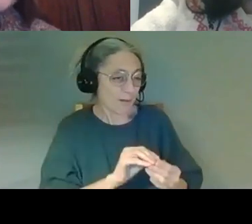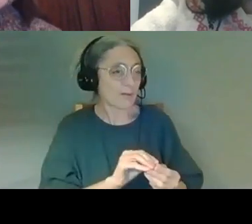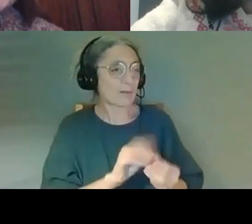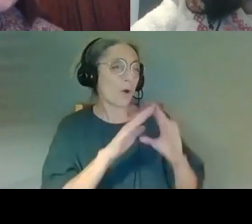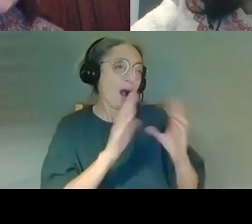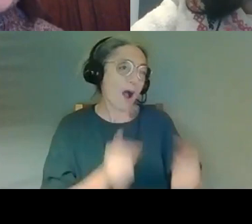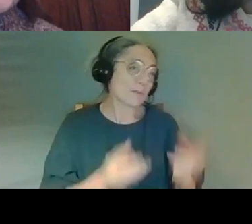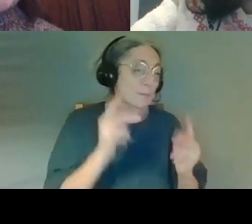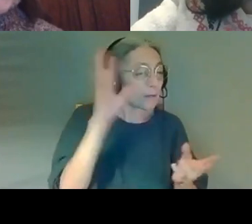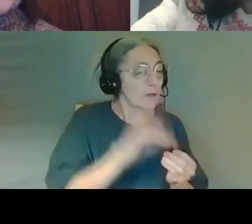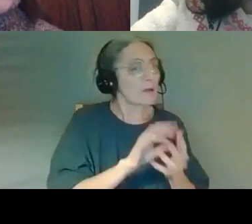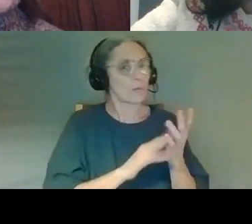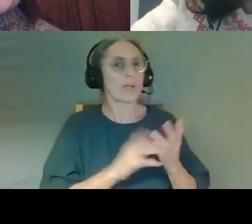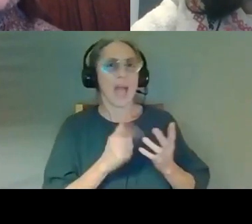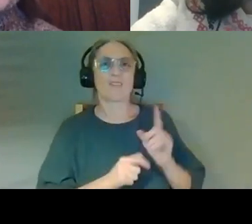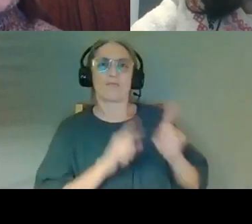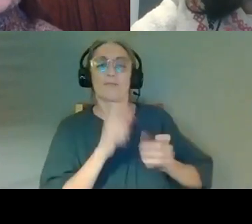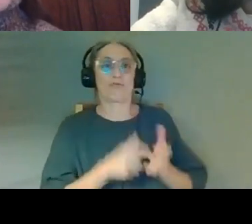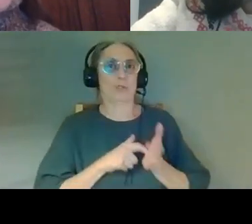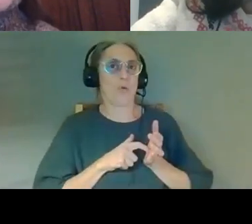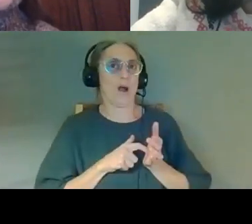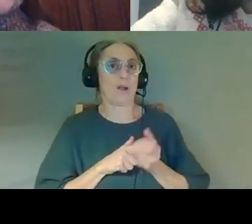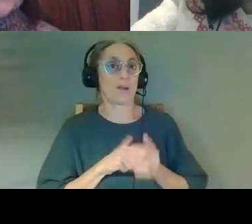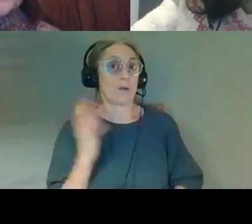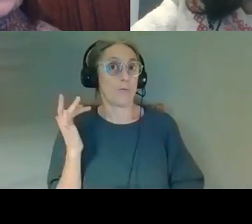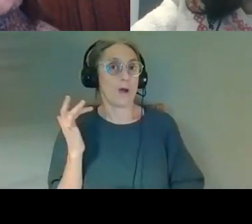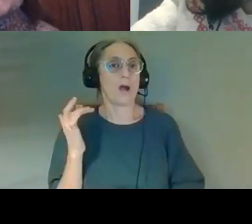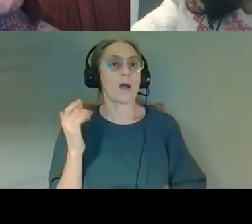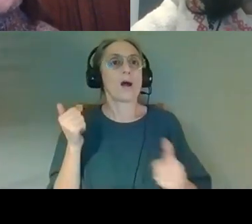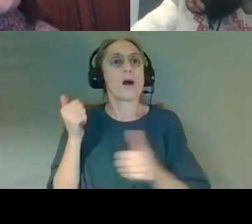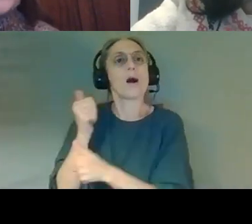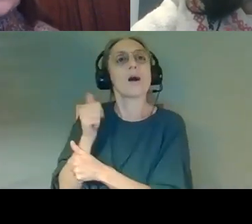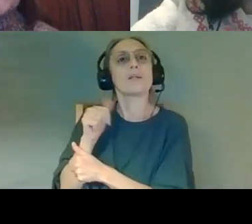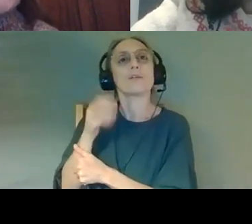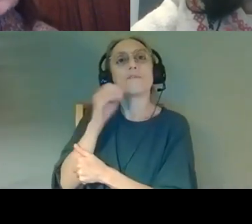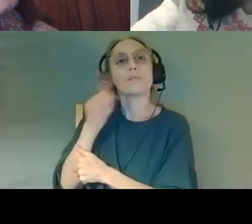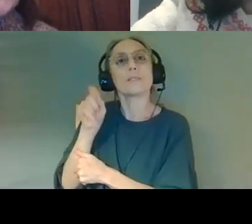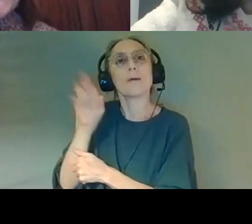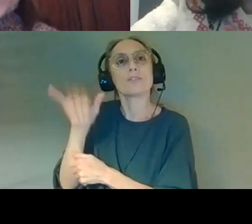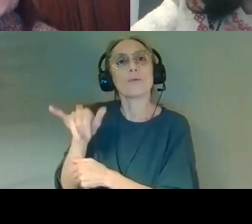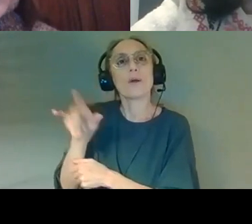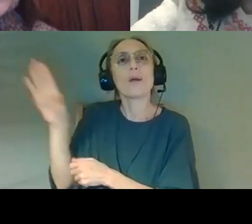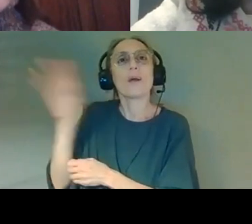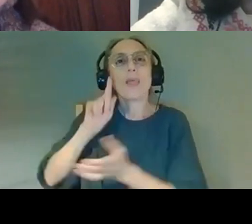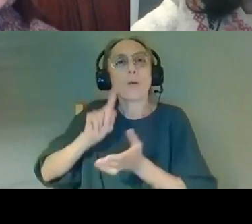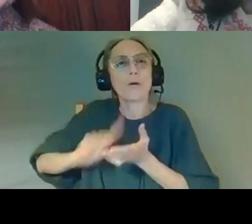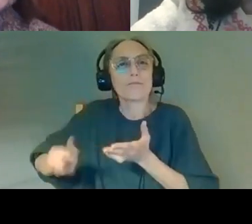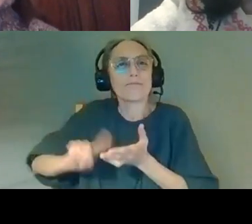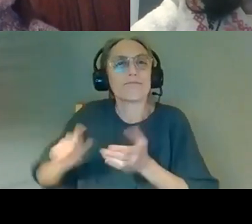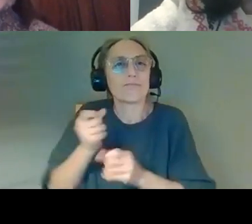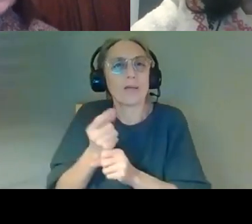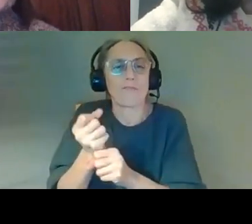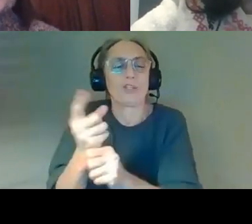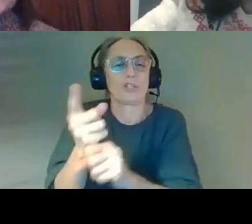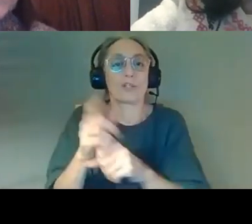because we're required to be part of the food depository's auditing. You know, we give away federal food, and so